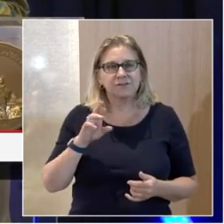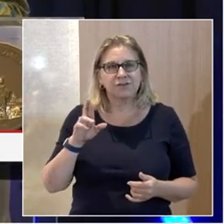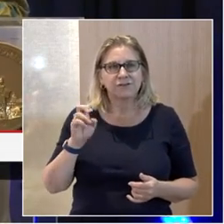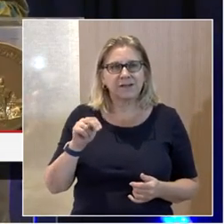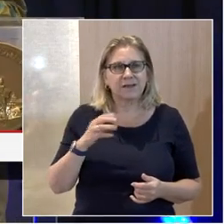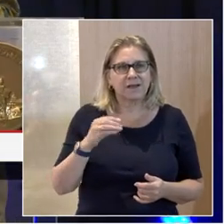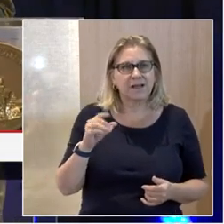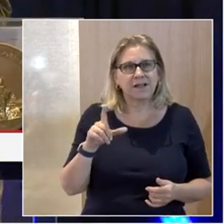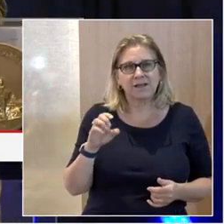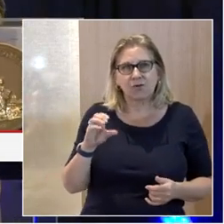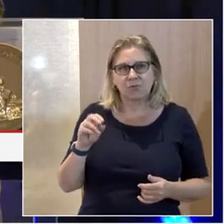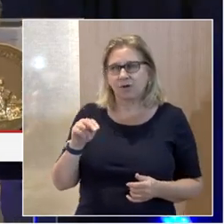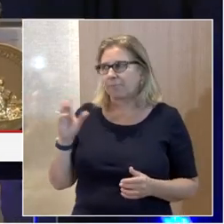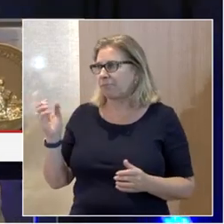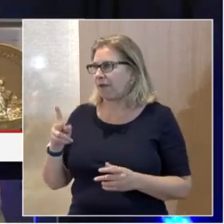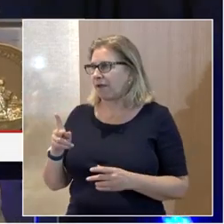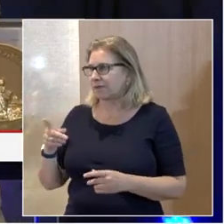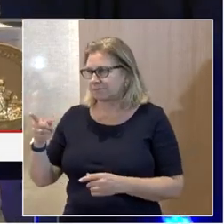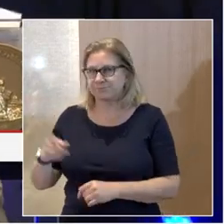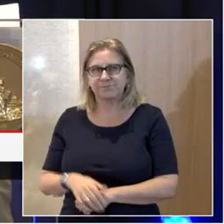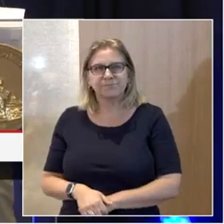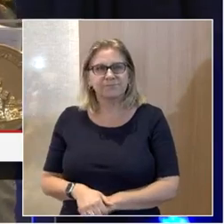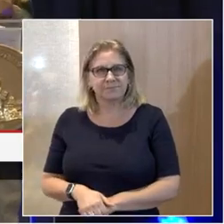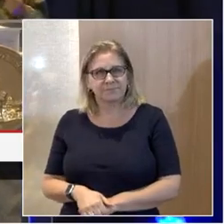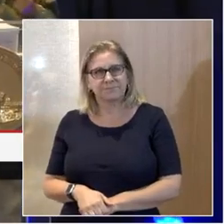Garen and Leona back up, and they're going to talk about next steps. Yeah?